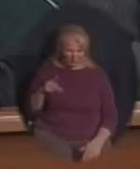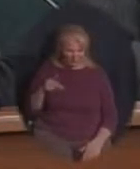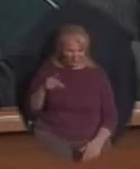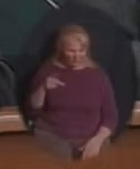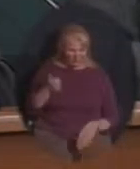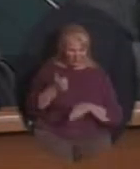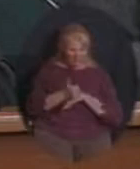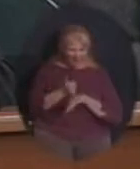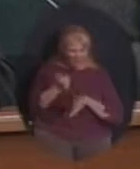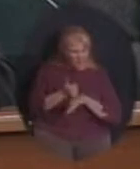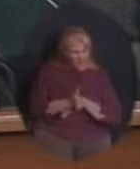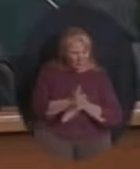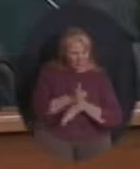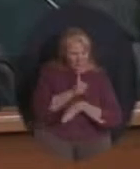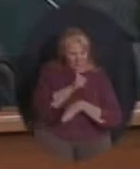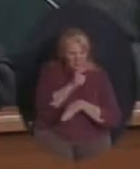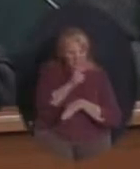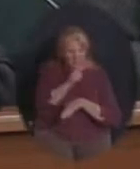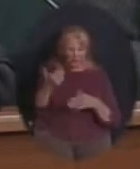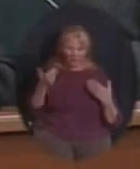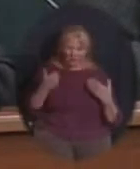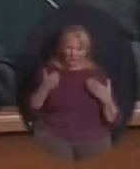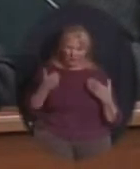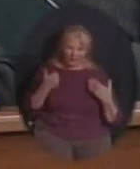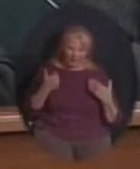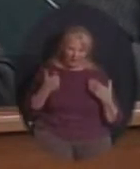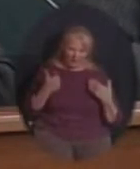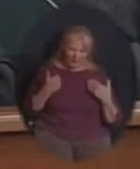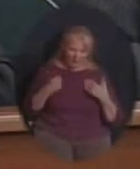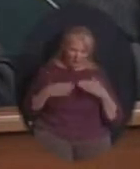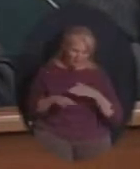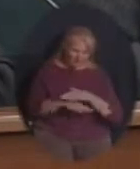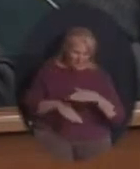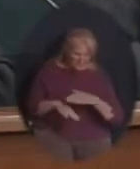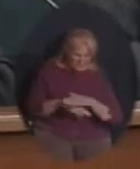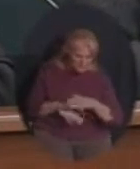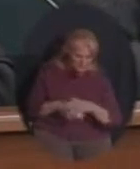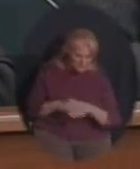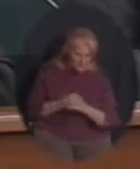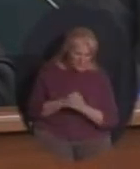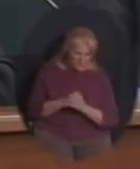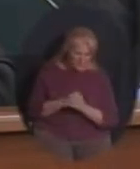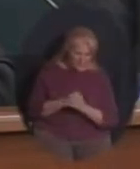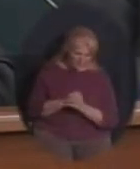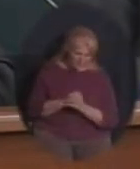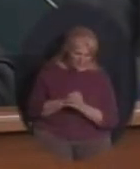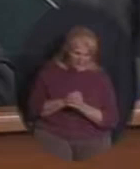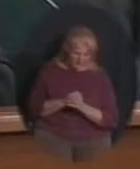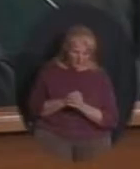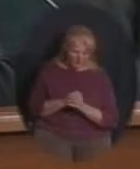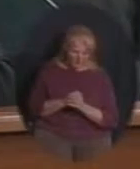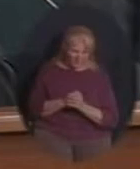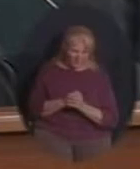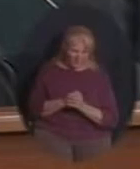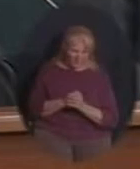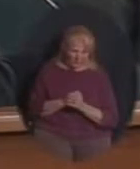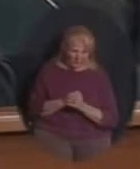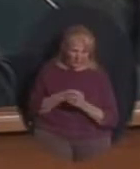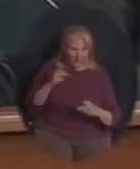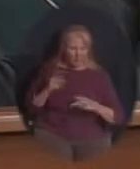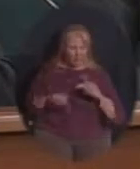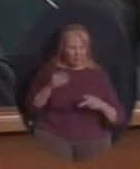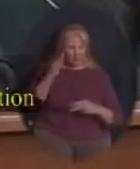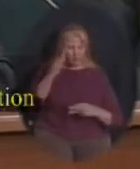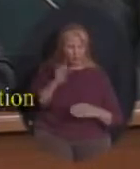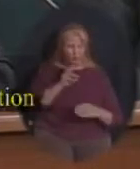not persuade this board, the school district, or our community from moving forward in building a great, great school district. The public knows